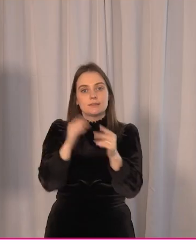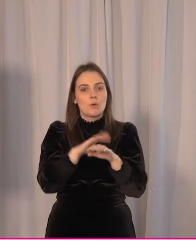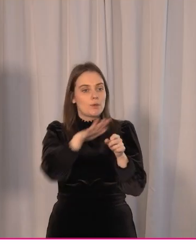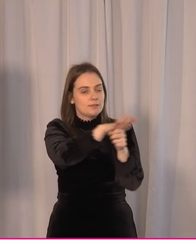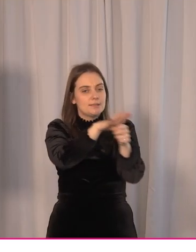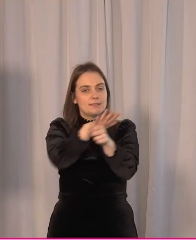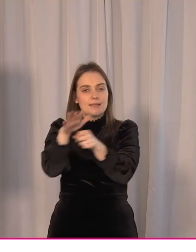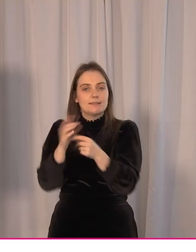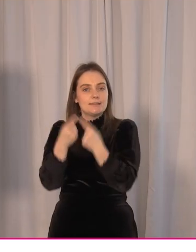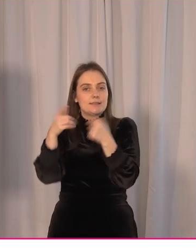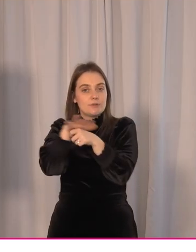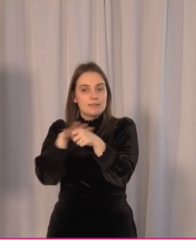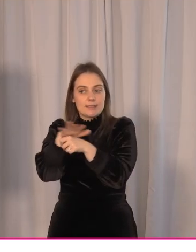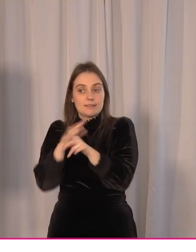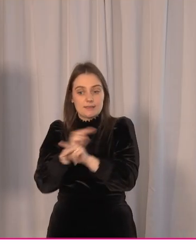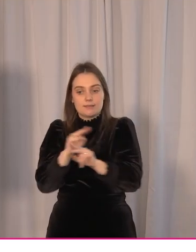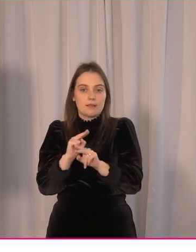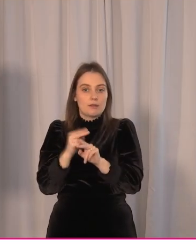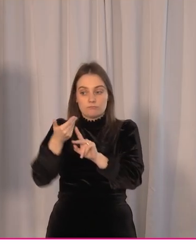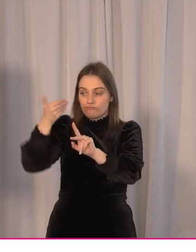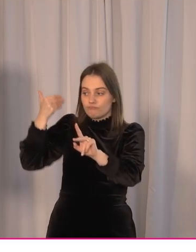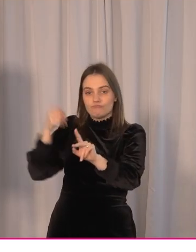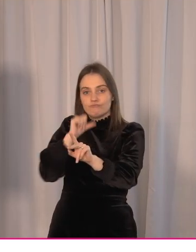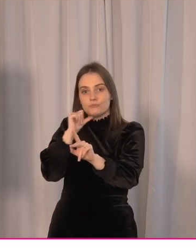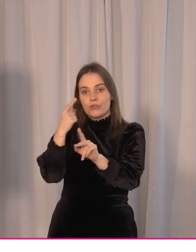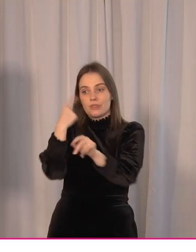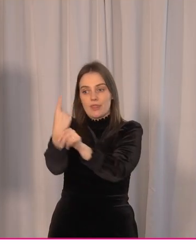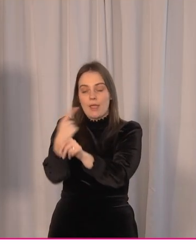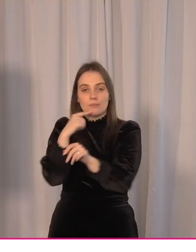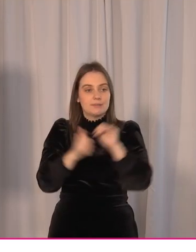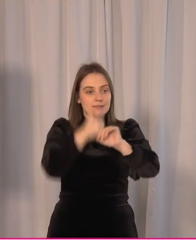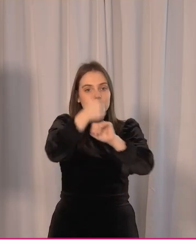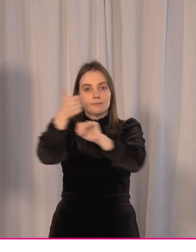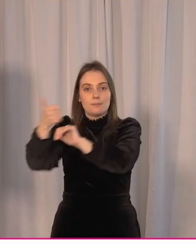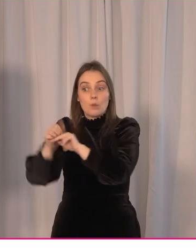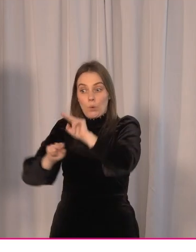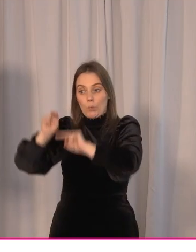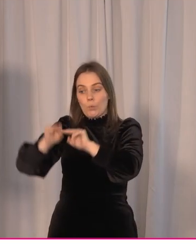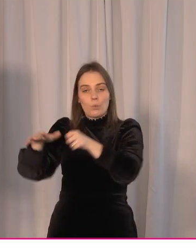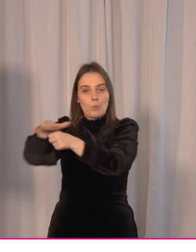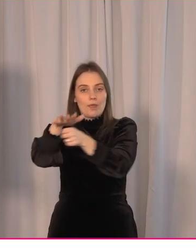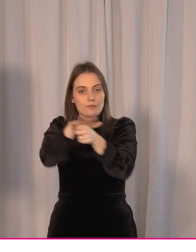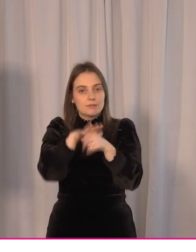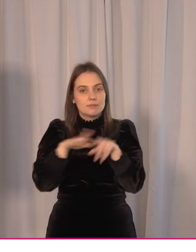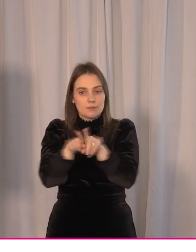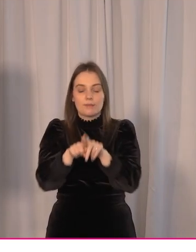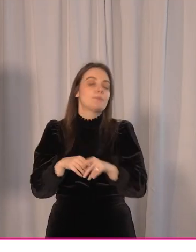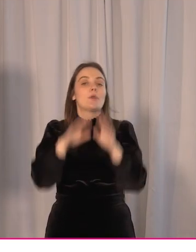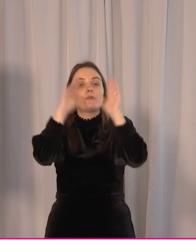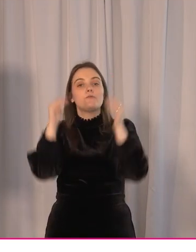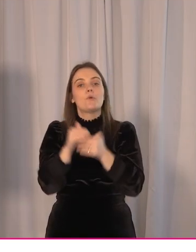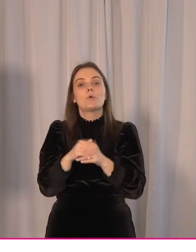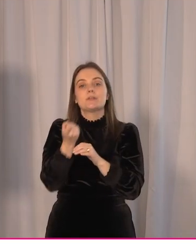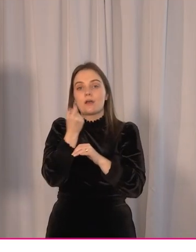that would have been used as part of the first strategy. A key ambition and focus on